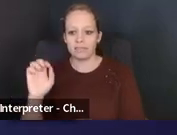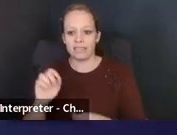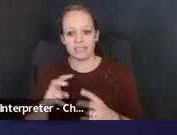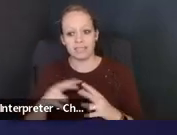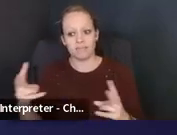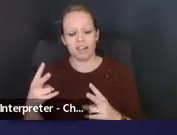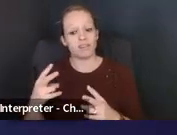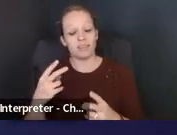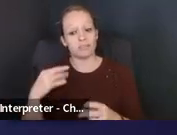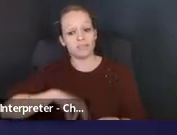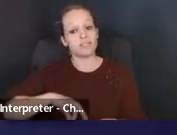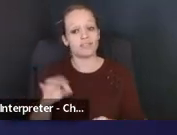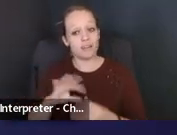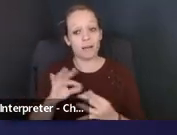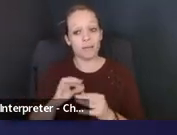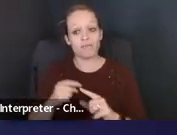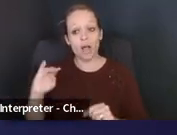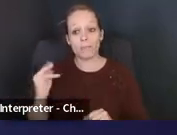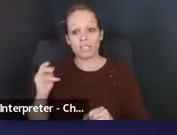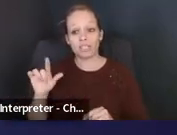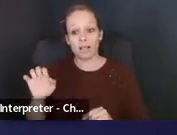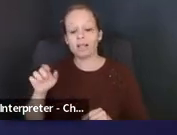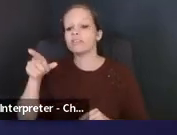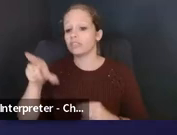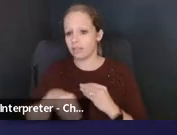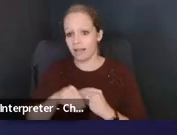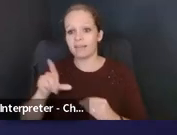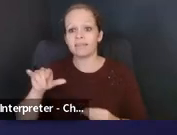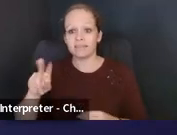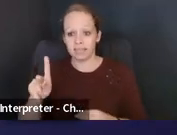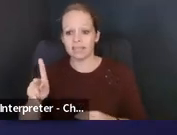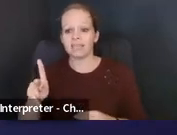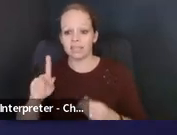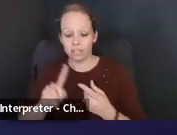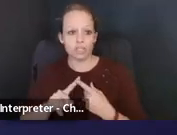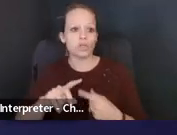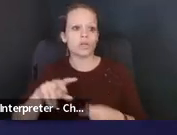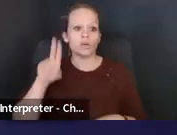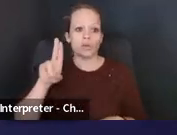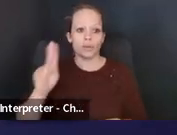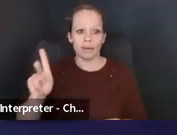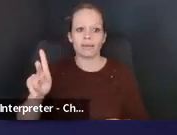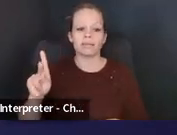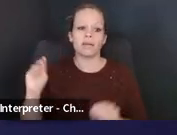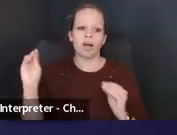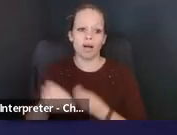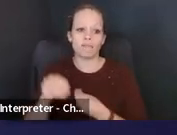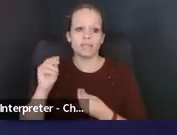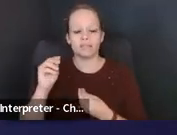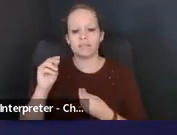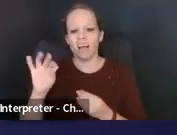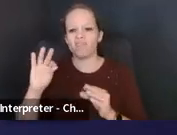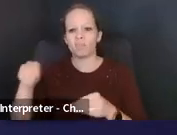helpful comment from Michelle. Michelle has put a link in there to the University of Kentucky's office,